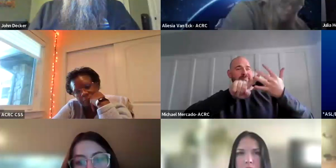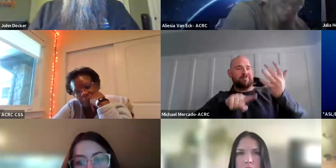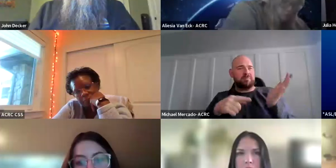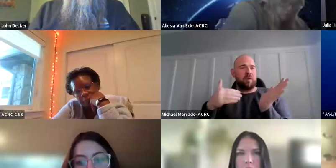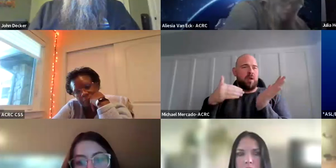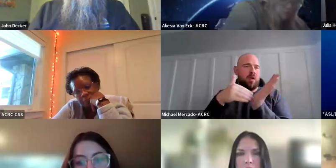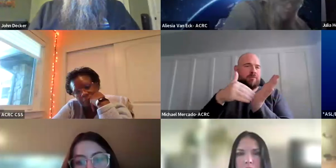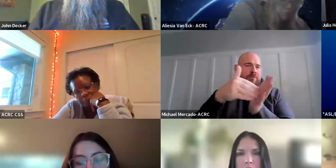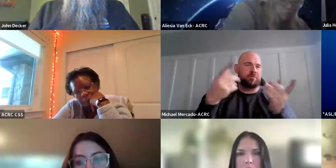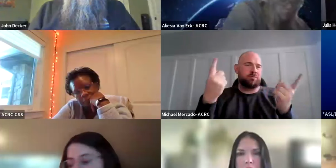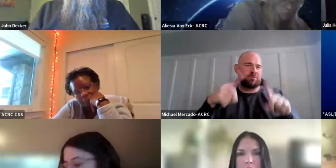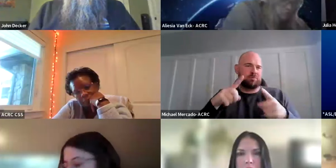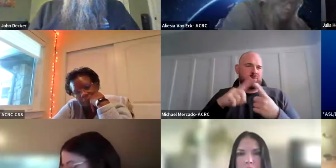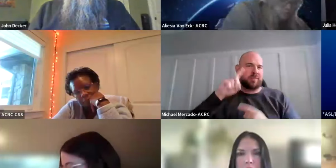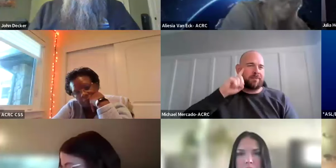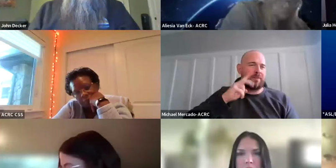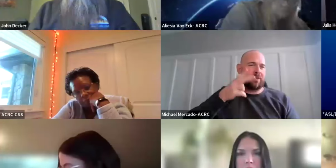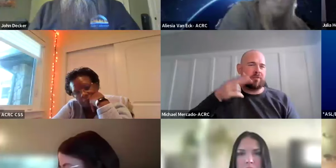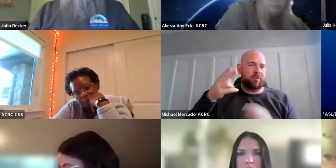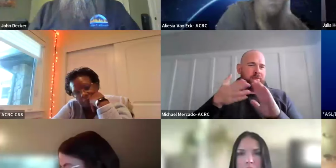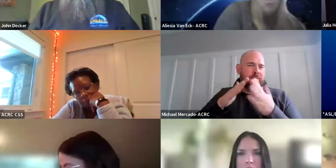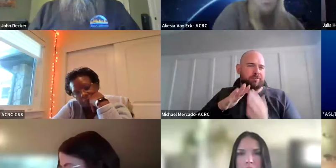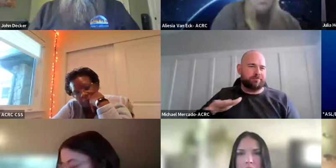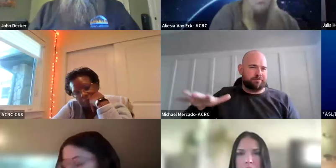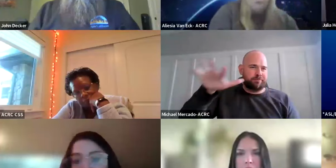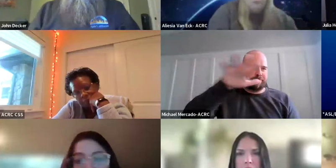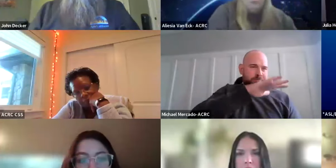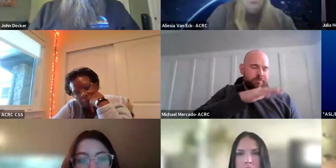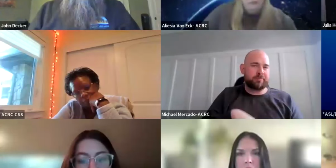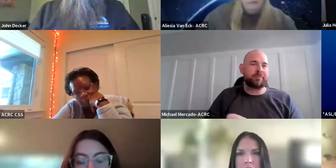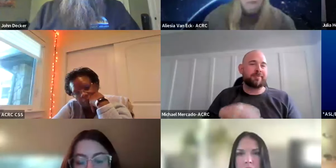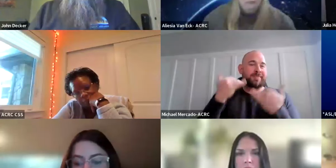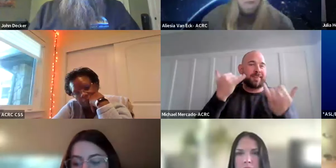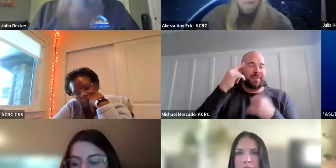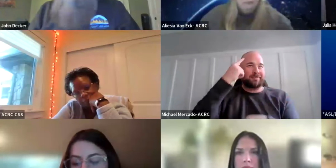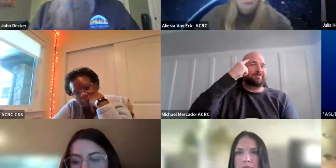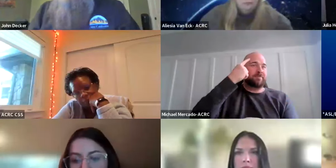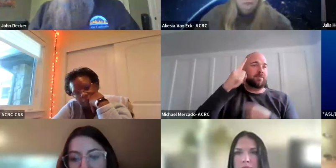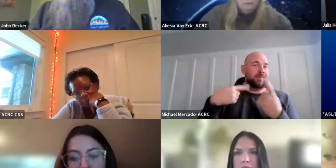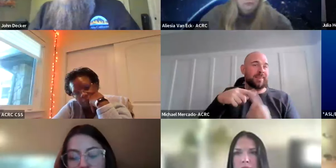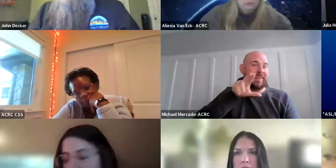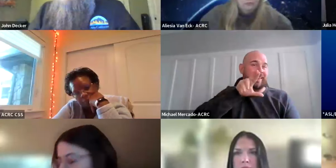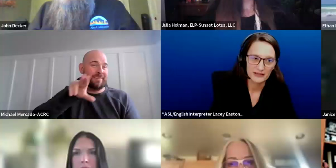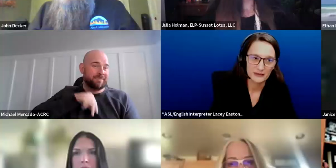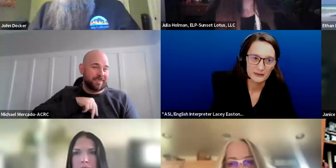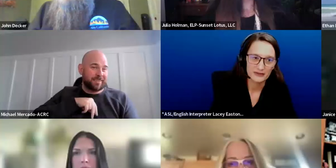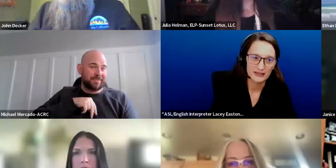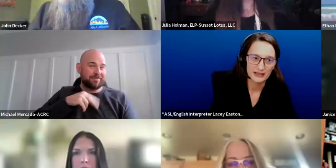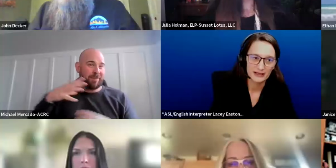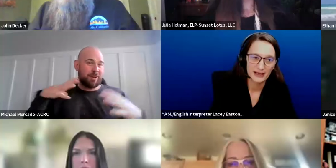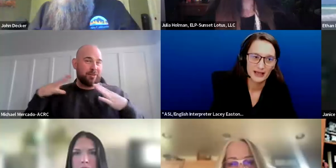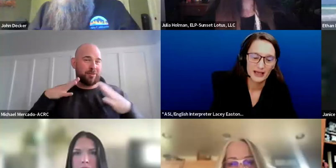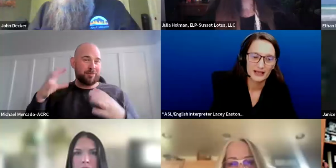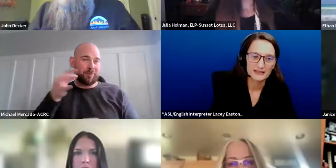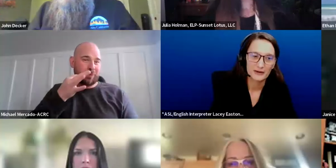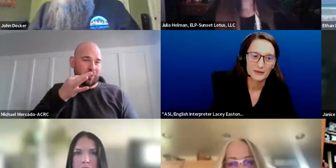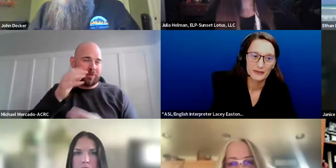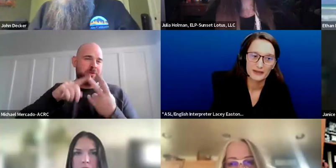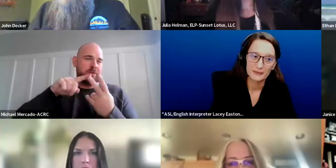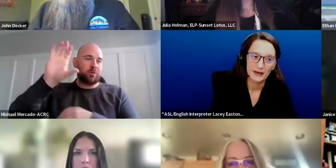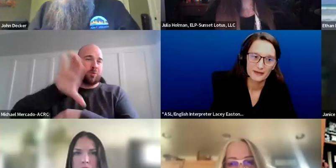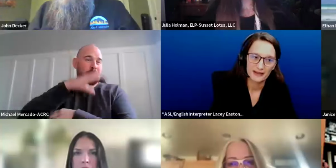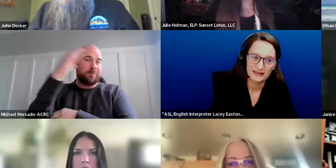explanation, they're typically not getting it and therefore being left out. And this happens very broadly around the deaf community. And